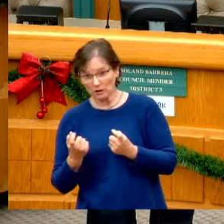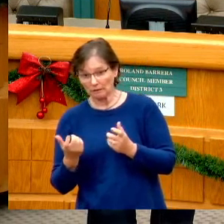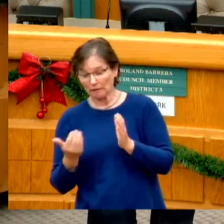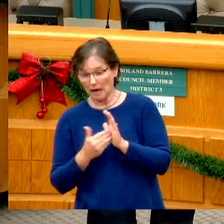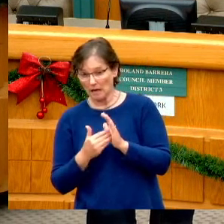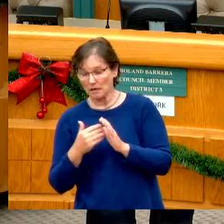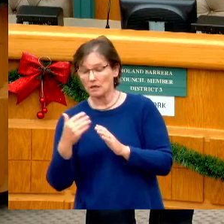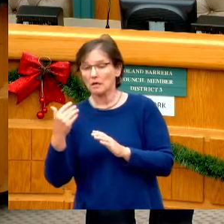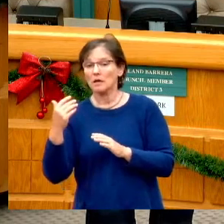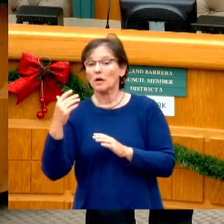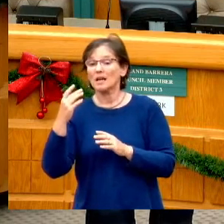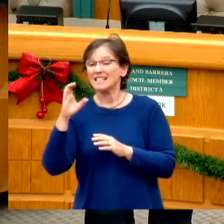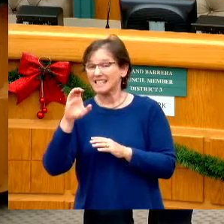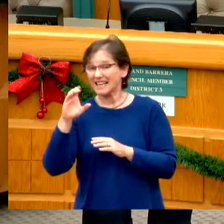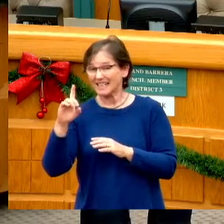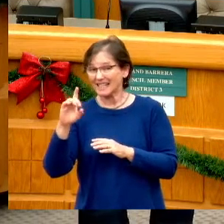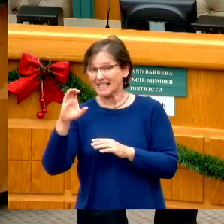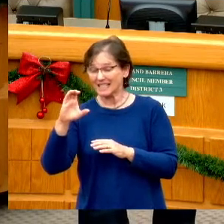Yeah, so